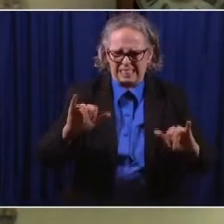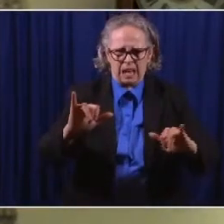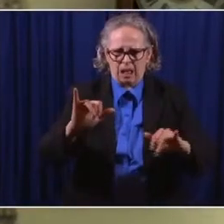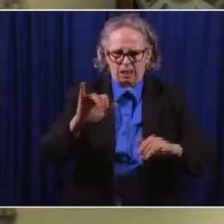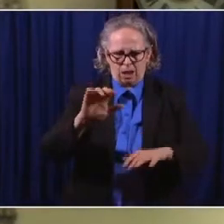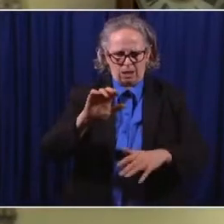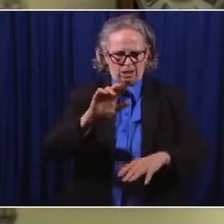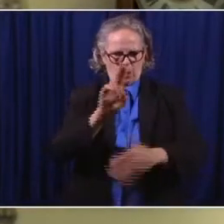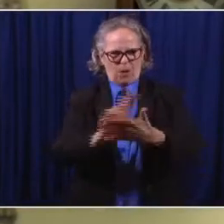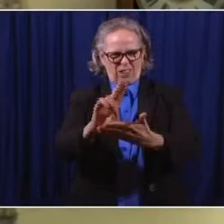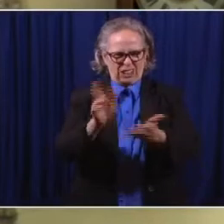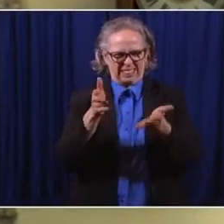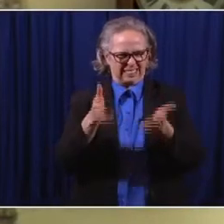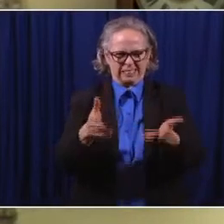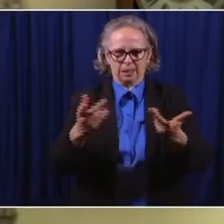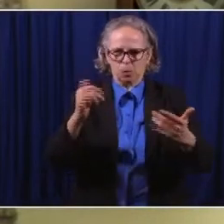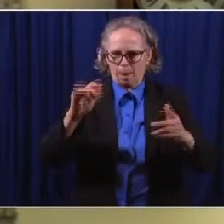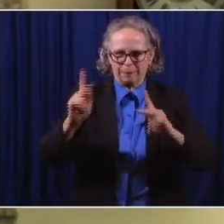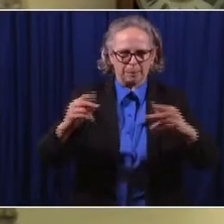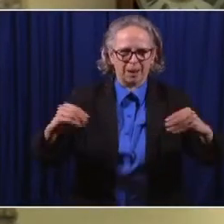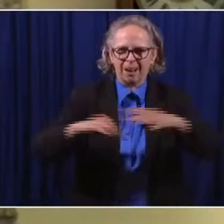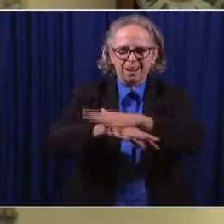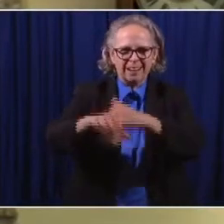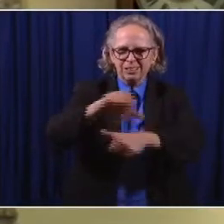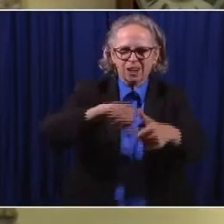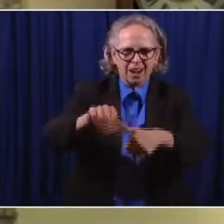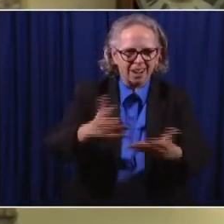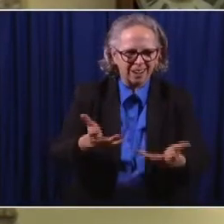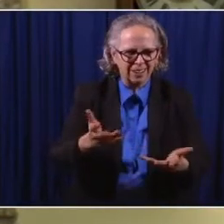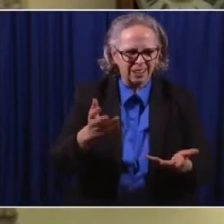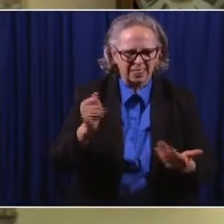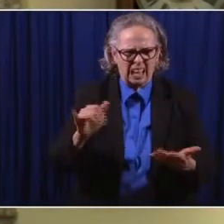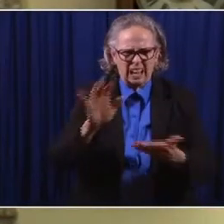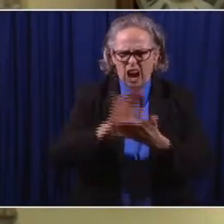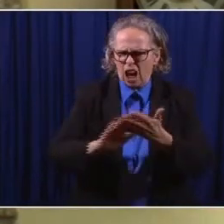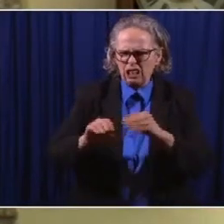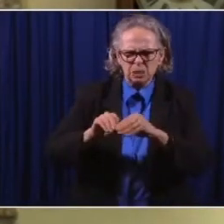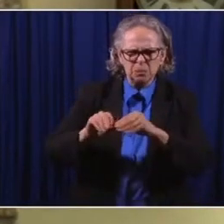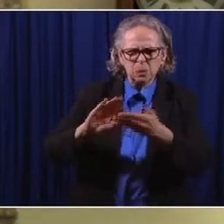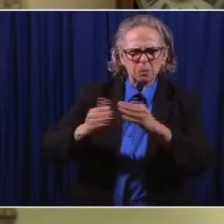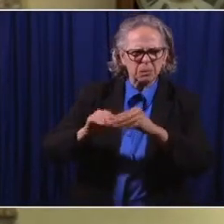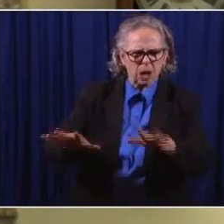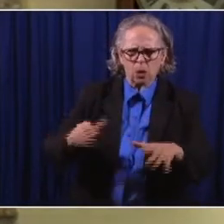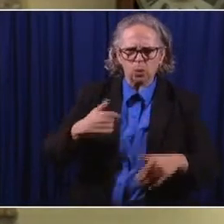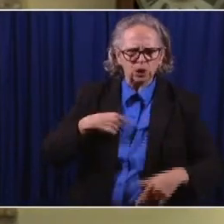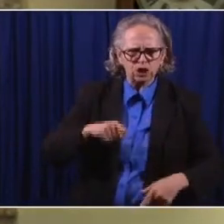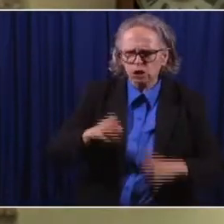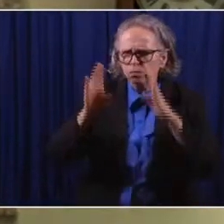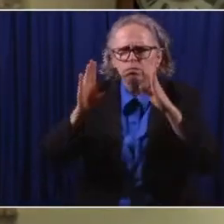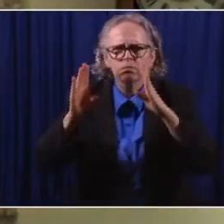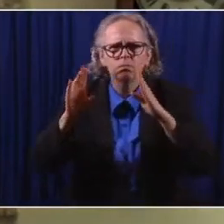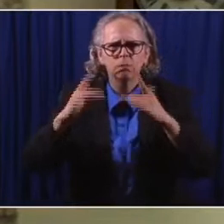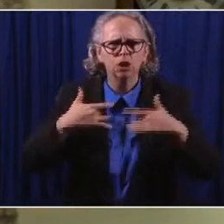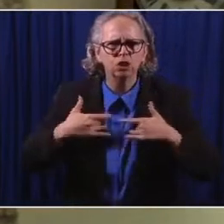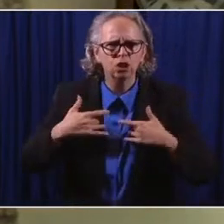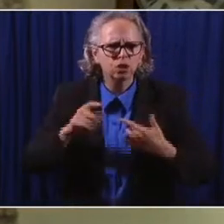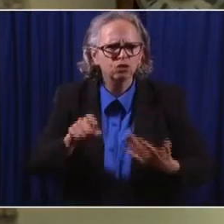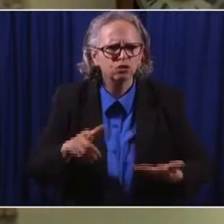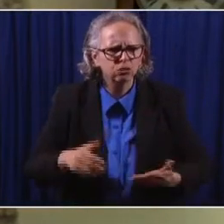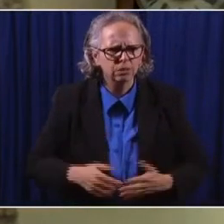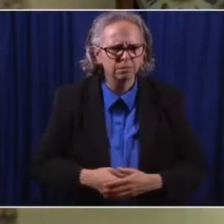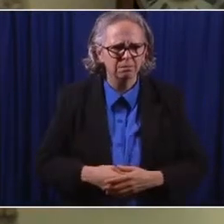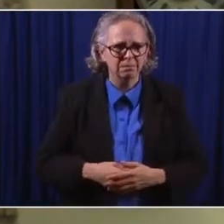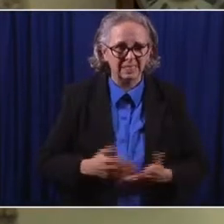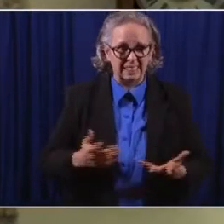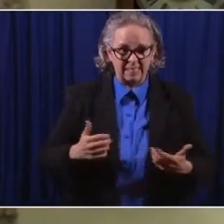be concerning. I think, if I was a resident, my concern